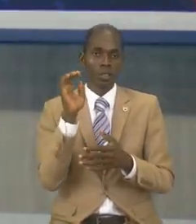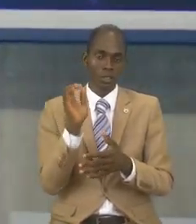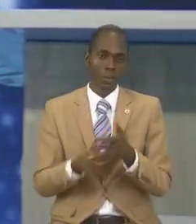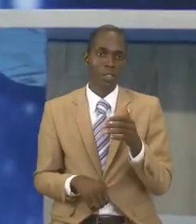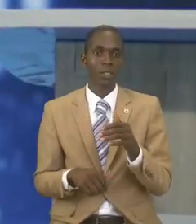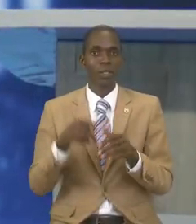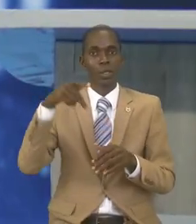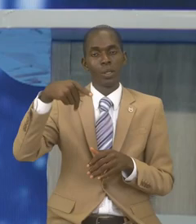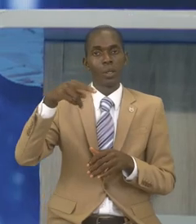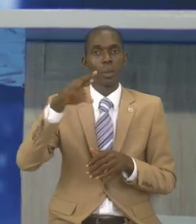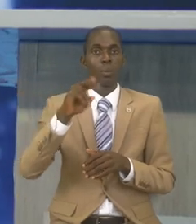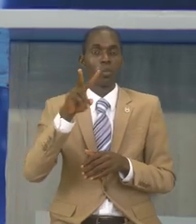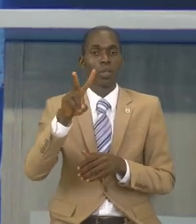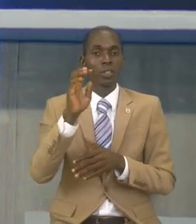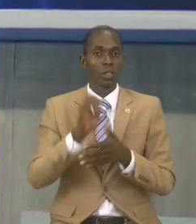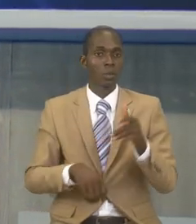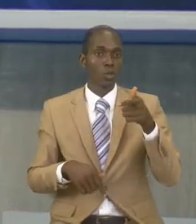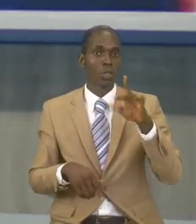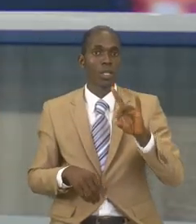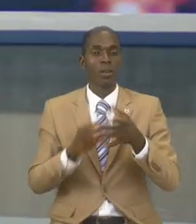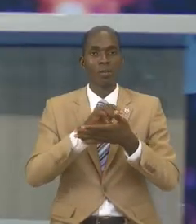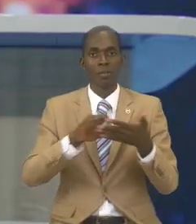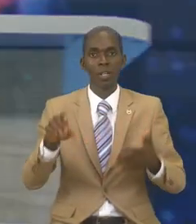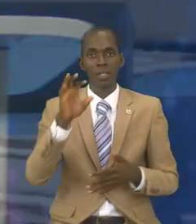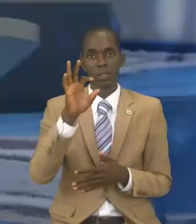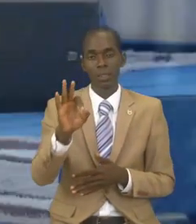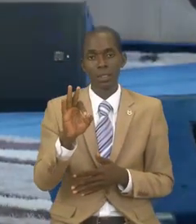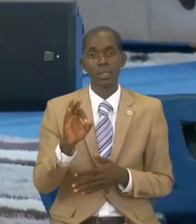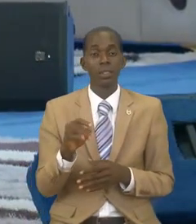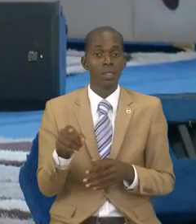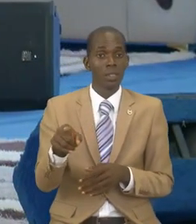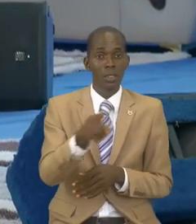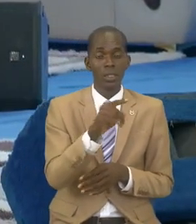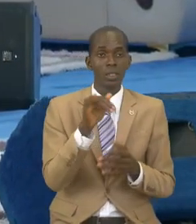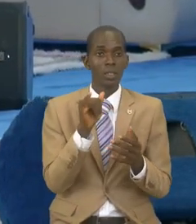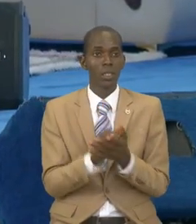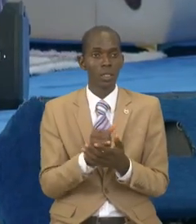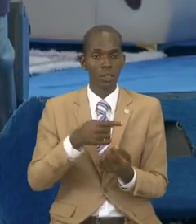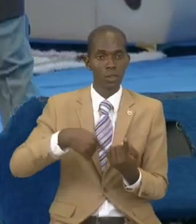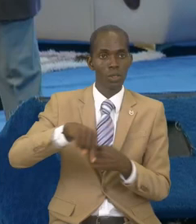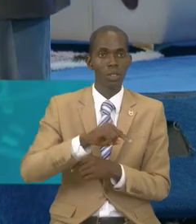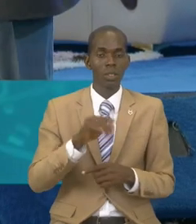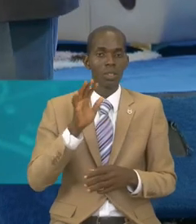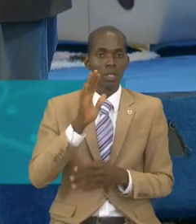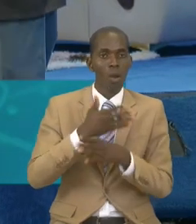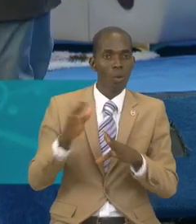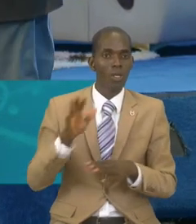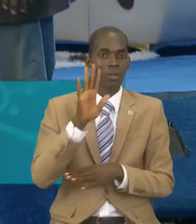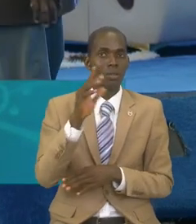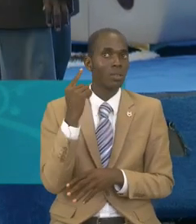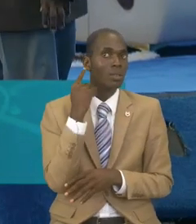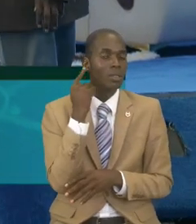chapter 28, reading from verse 9. He that turneth away his ear